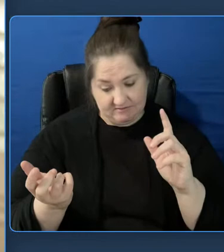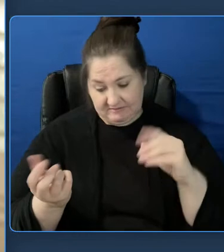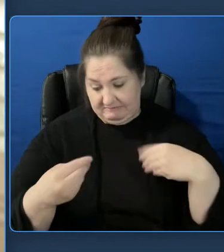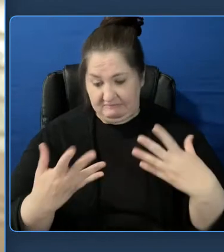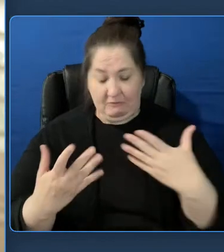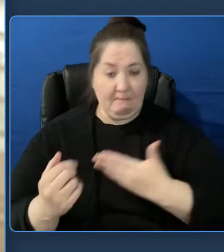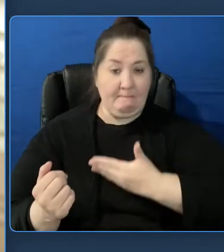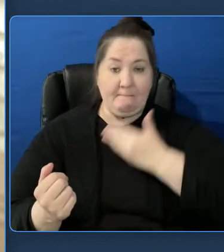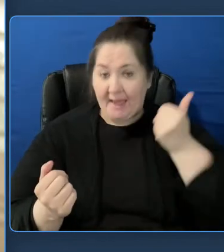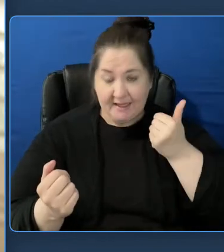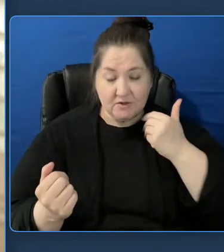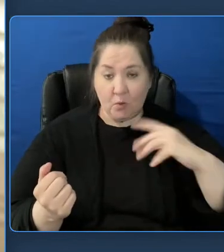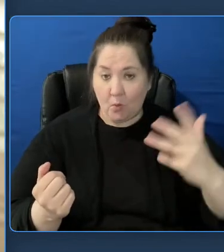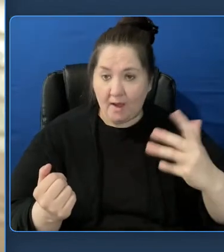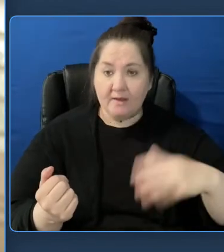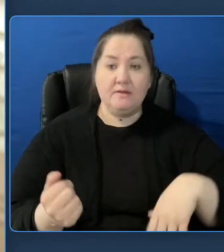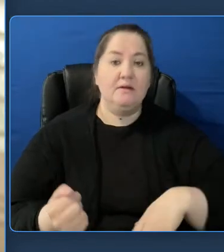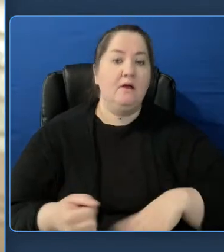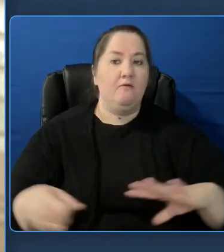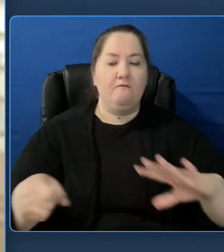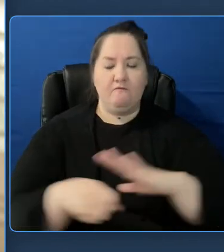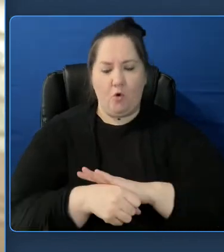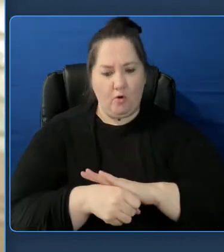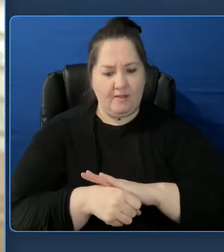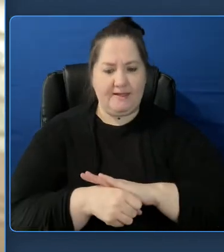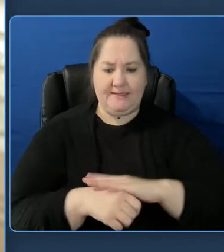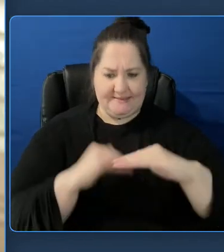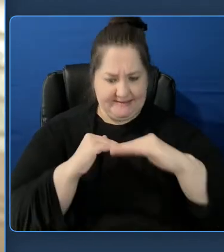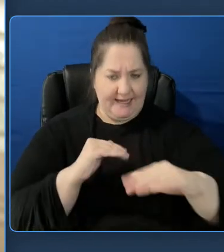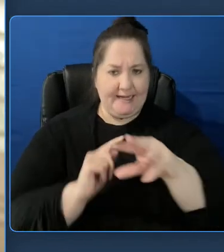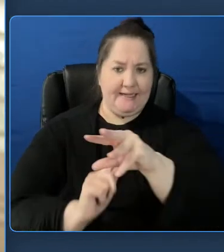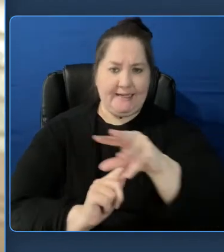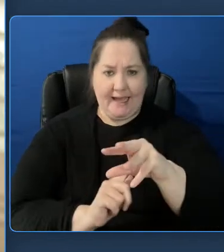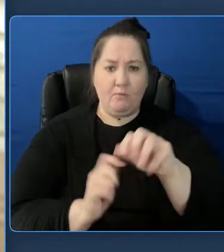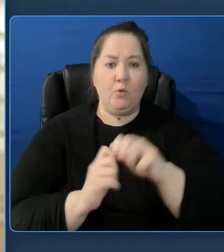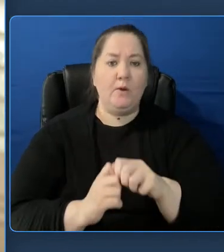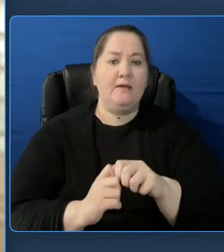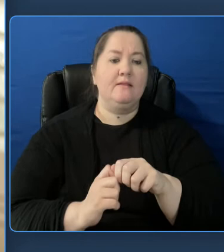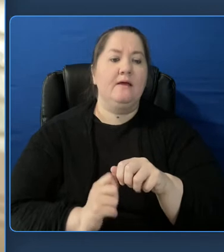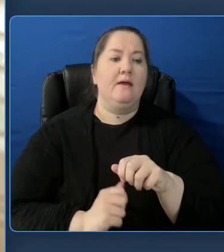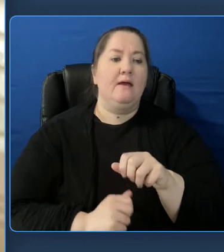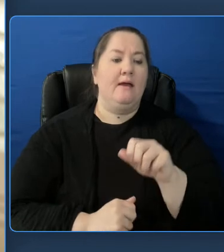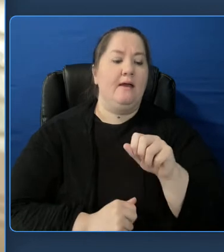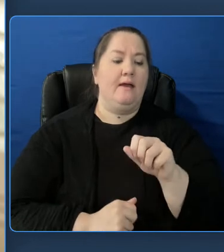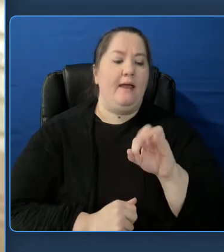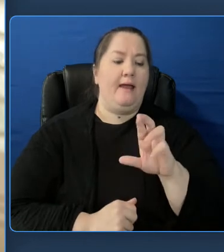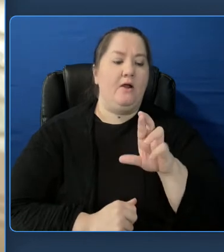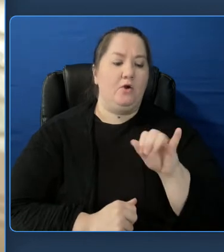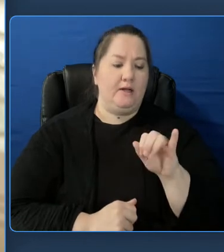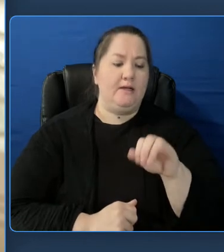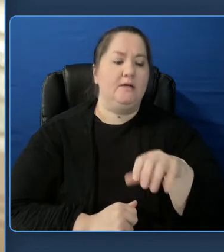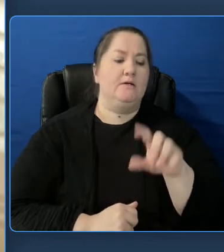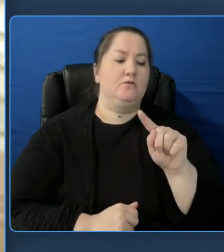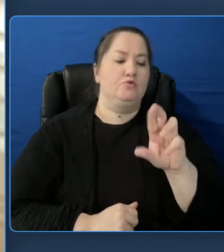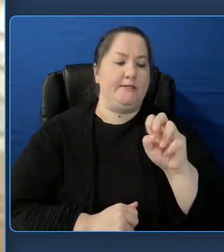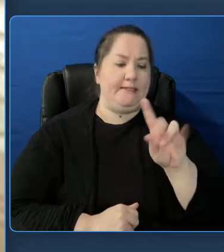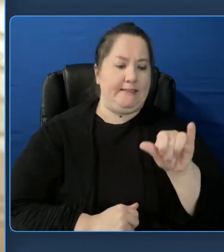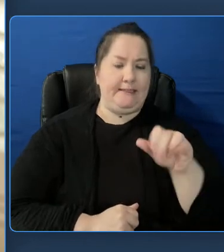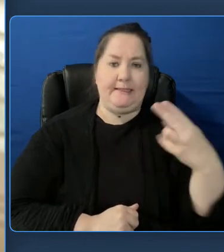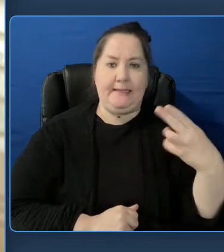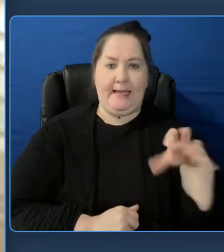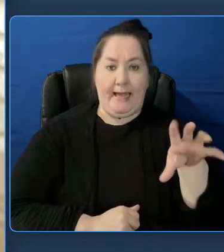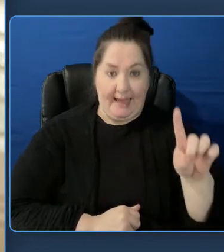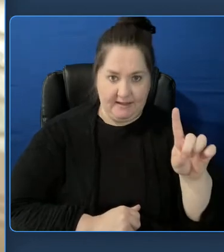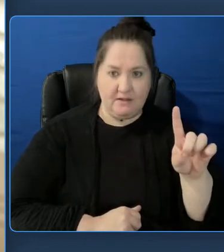best is a fully decked out Steadicam with an Arri Trinity head. Is going